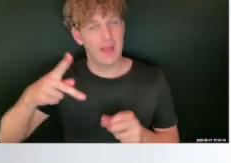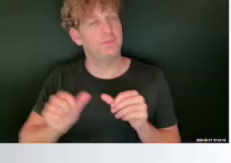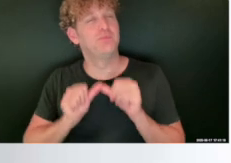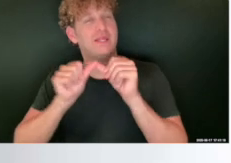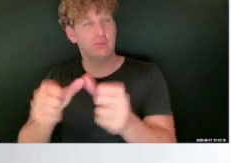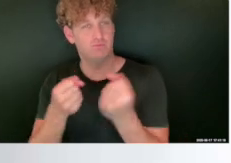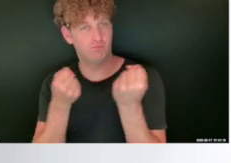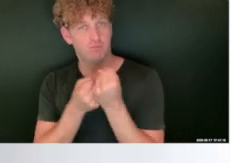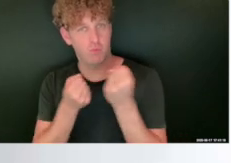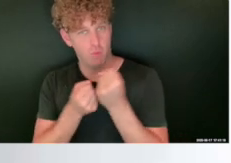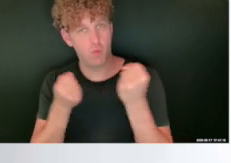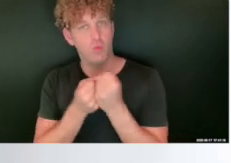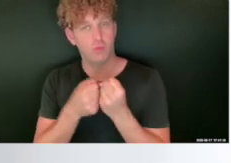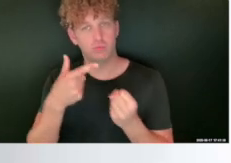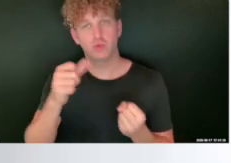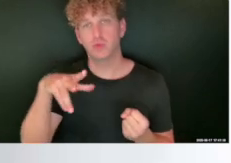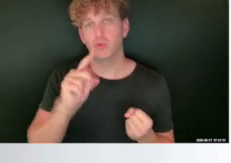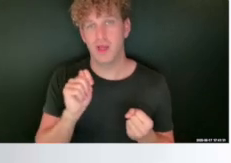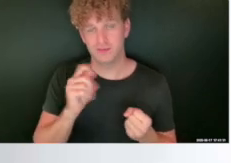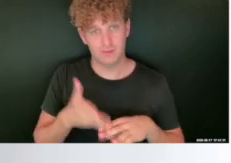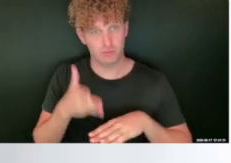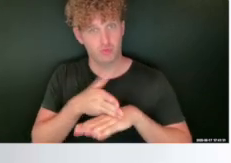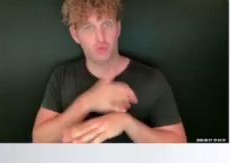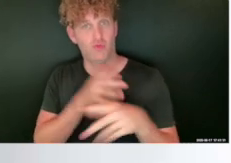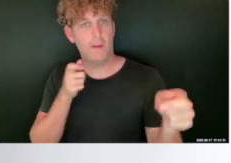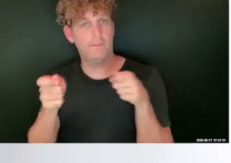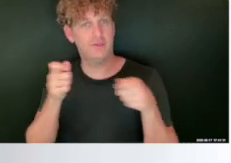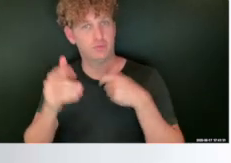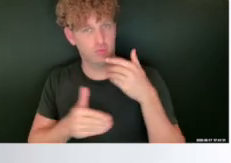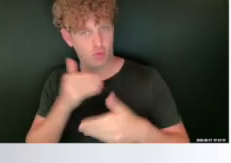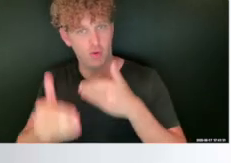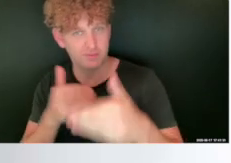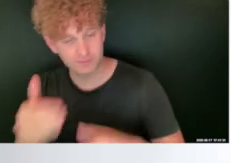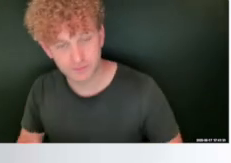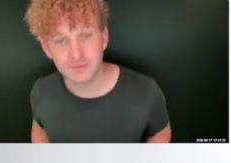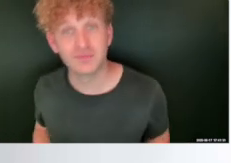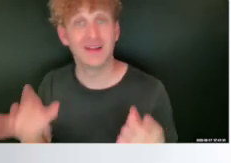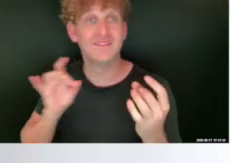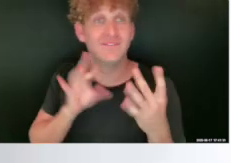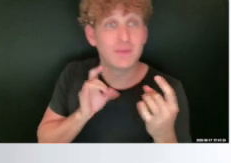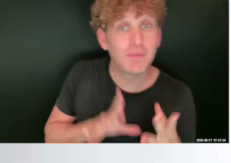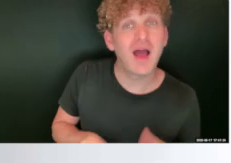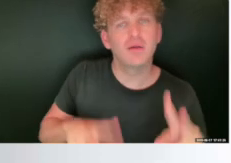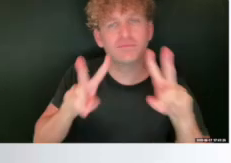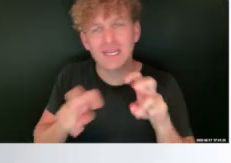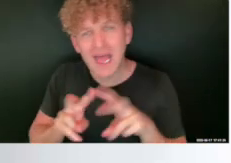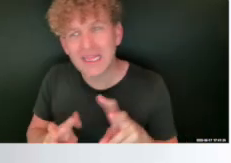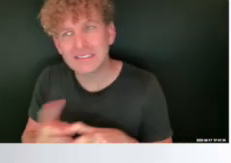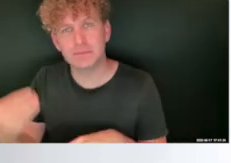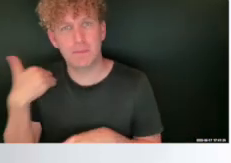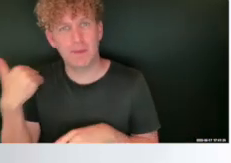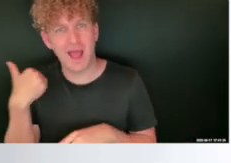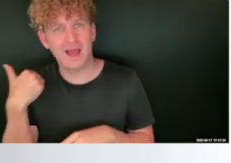Commerce Moving Forward and Stockton Mobility Collective grants. STEP grantees have recently